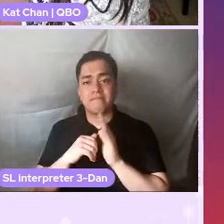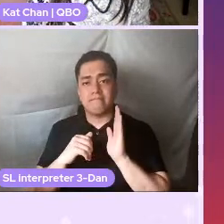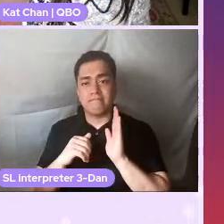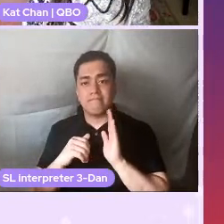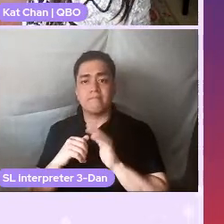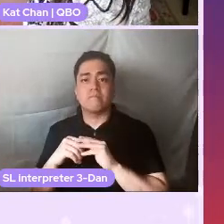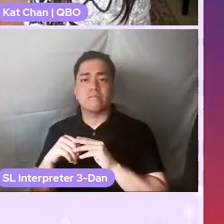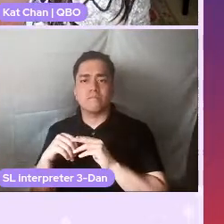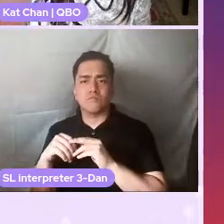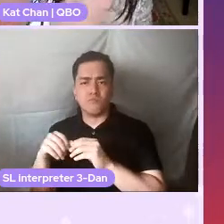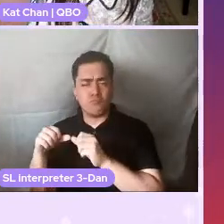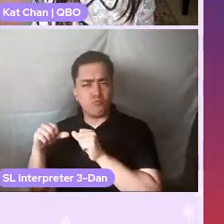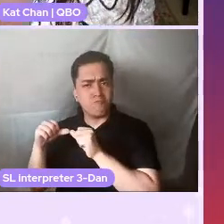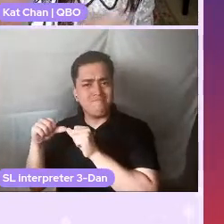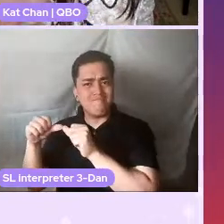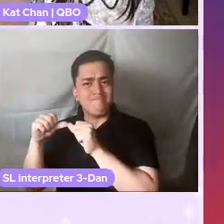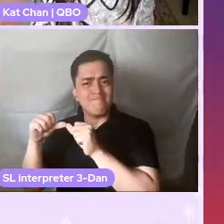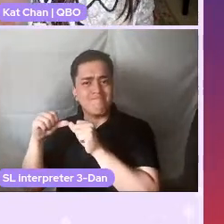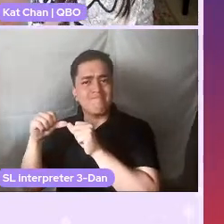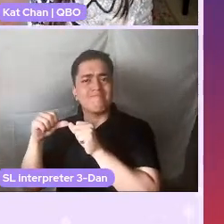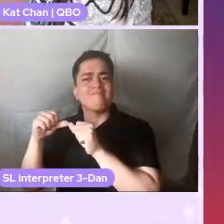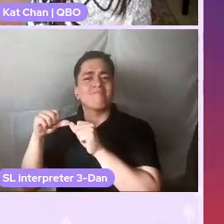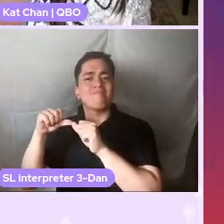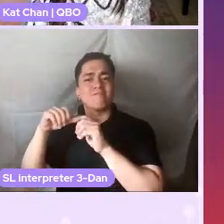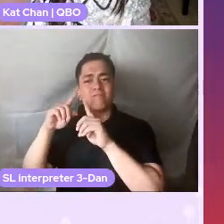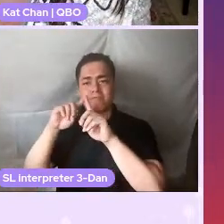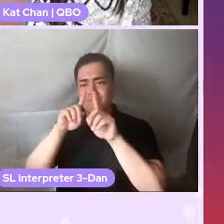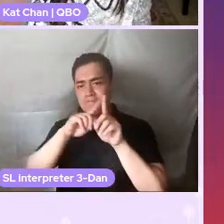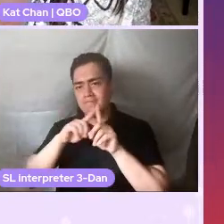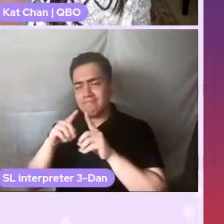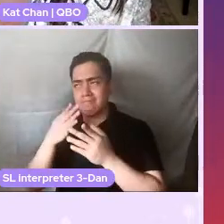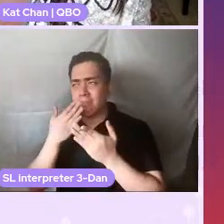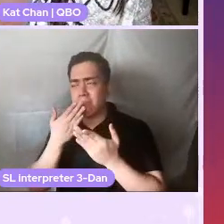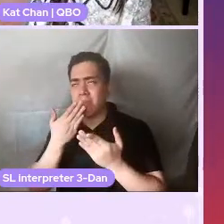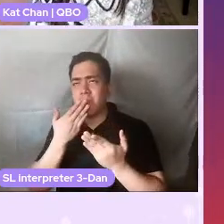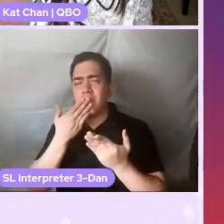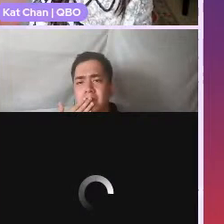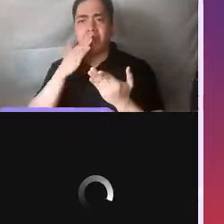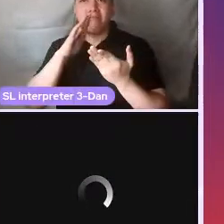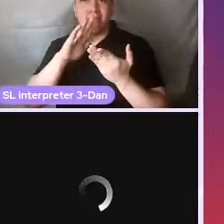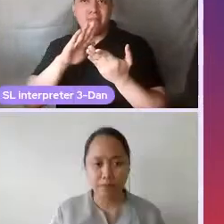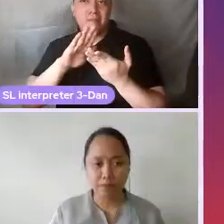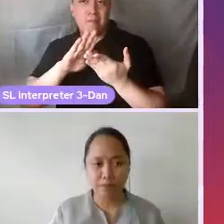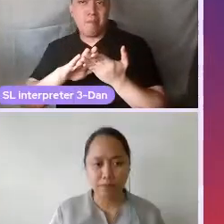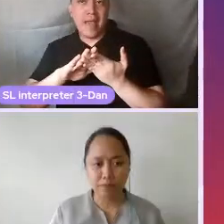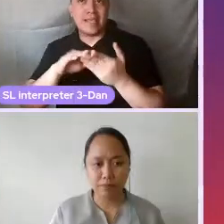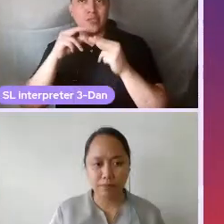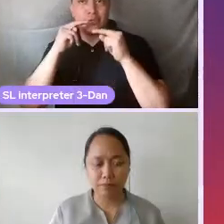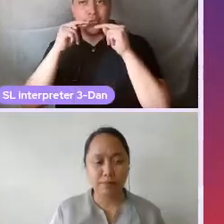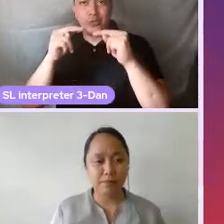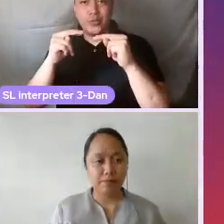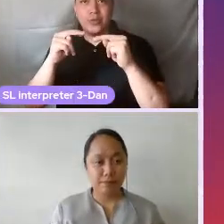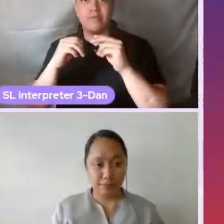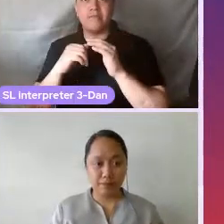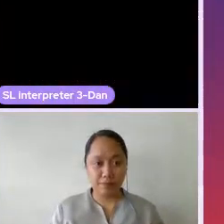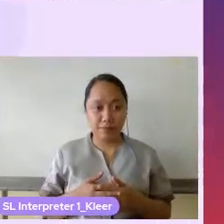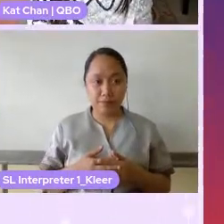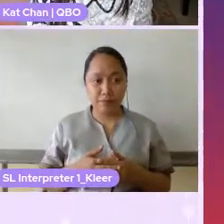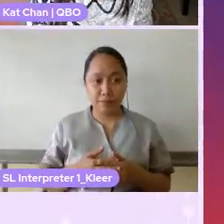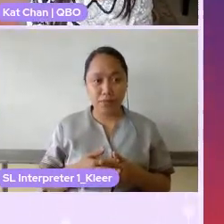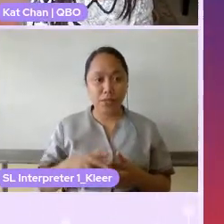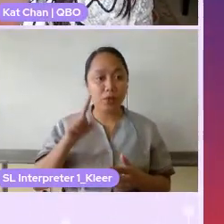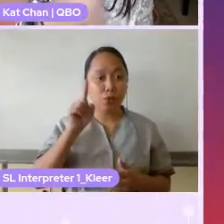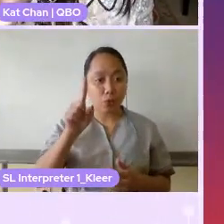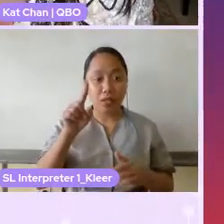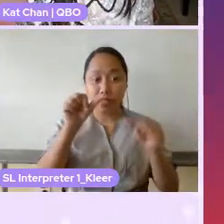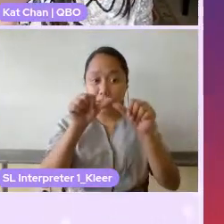Like, even though minsan maraming bad news ngayon around tech, I'm still constantly saying that it's one of the few areas where,